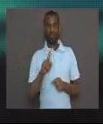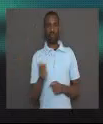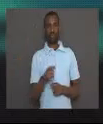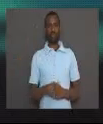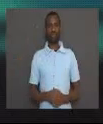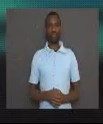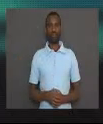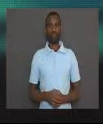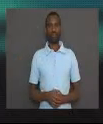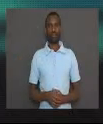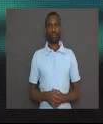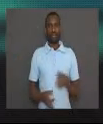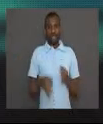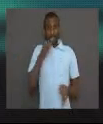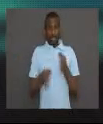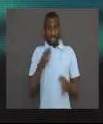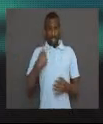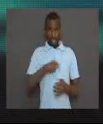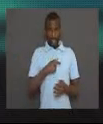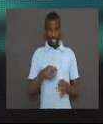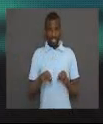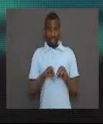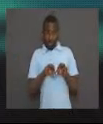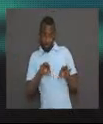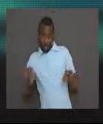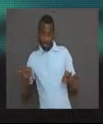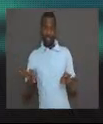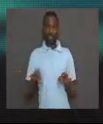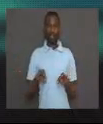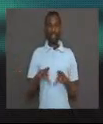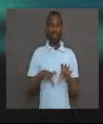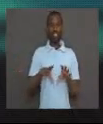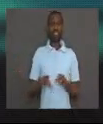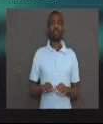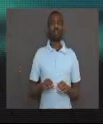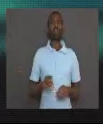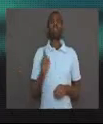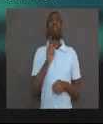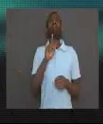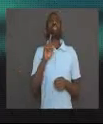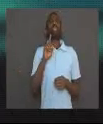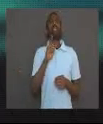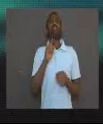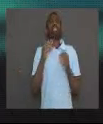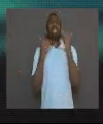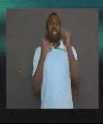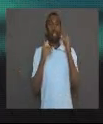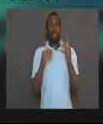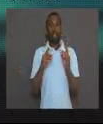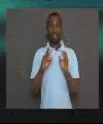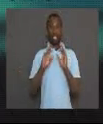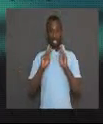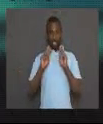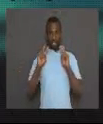If we measure how much volume of liquid is crossing a given point